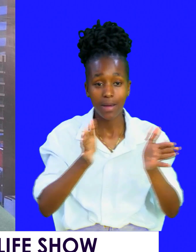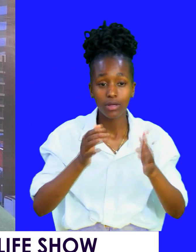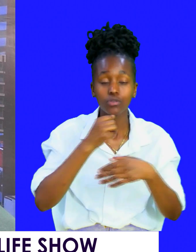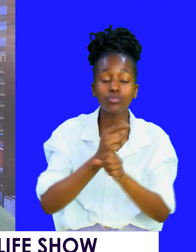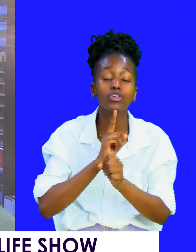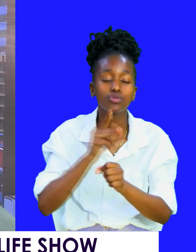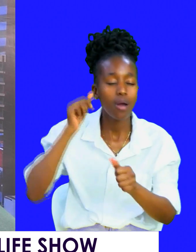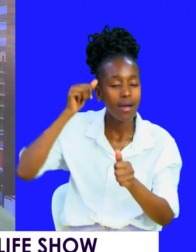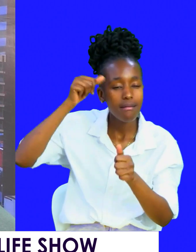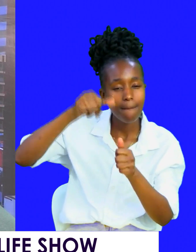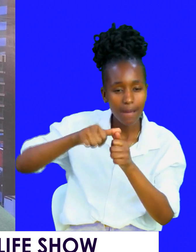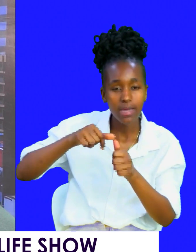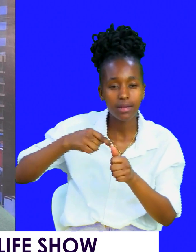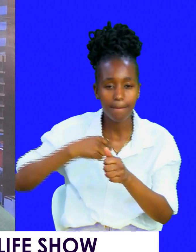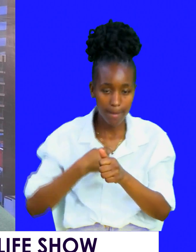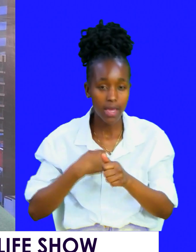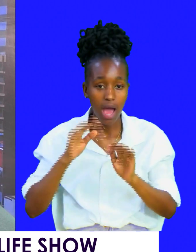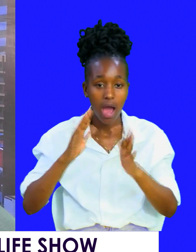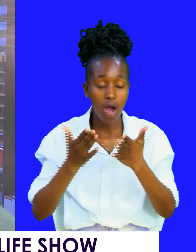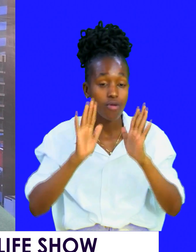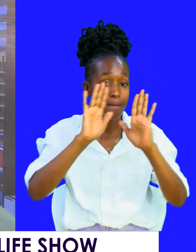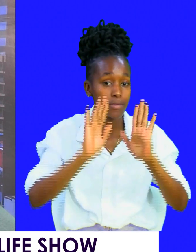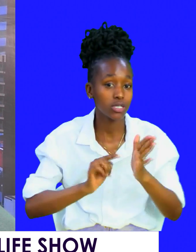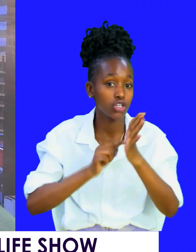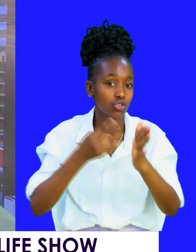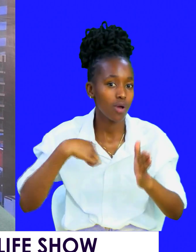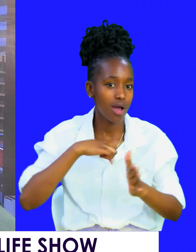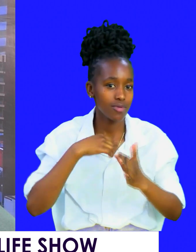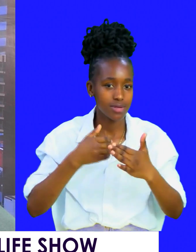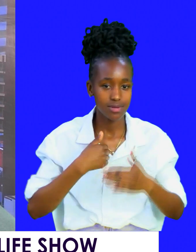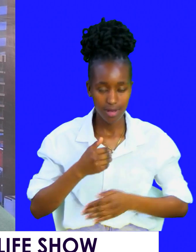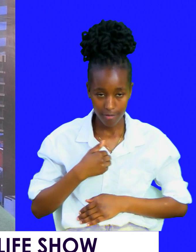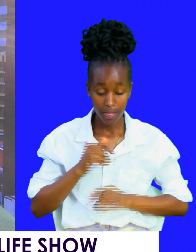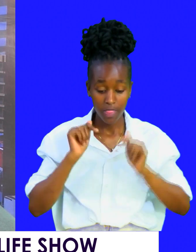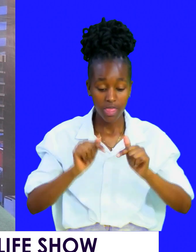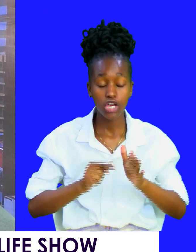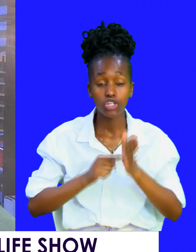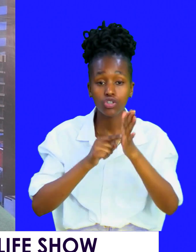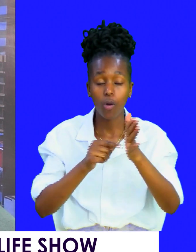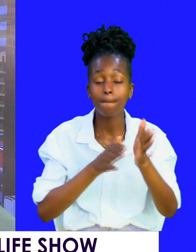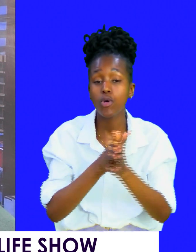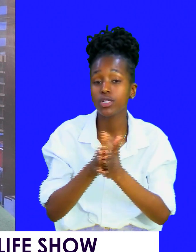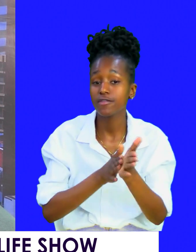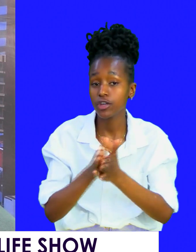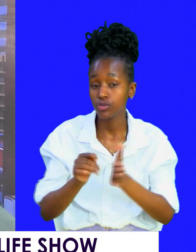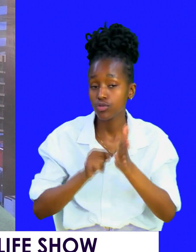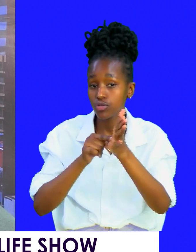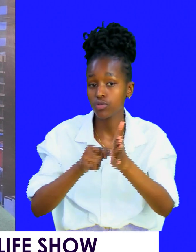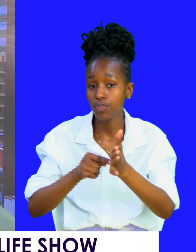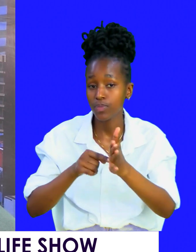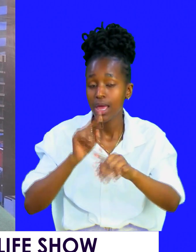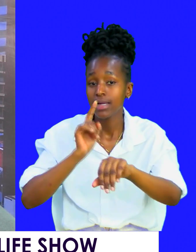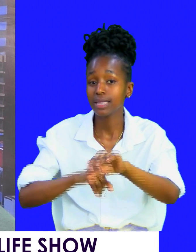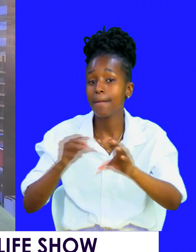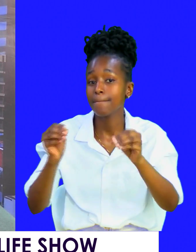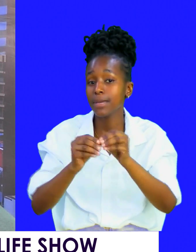you. You see, the Treasures of Life show is a motivational show. So when I meet you and you